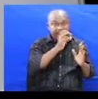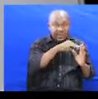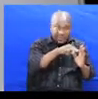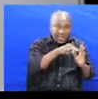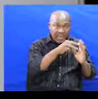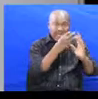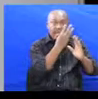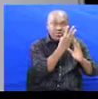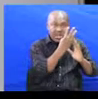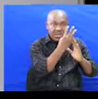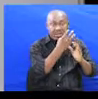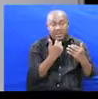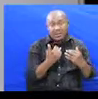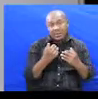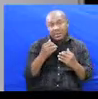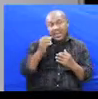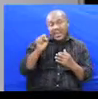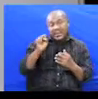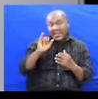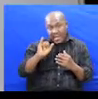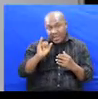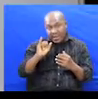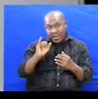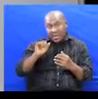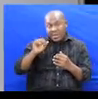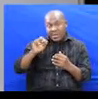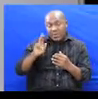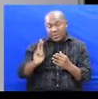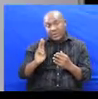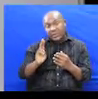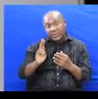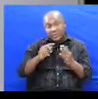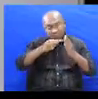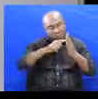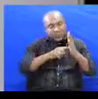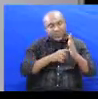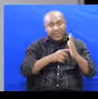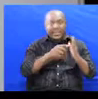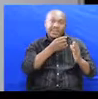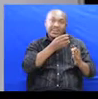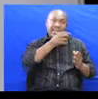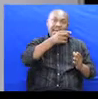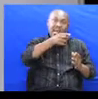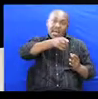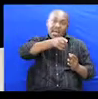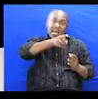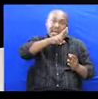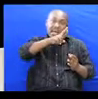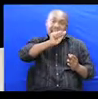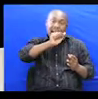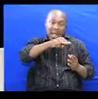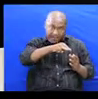the SI unit of mass concentration is gram per decimeter cubic. So, the